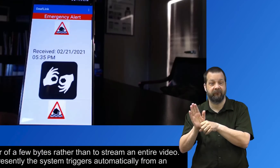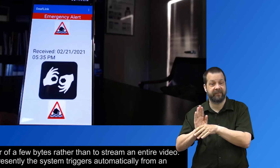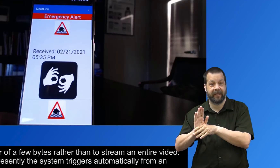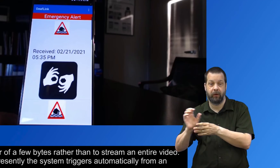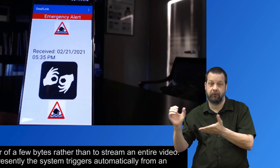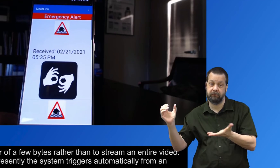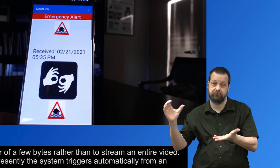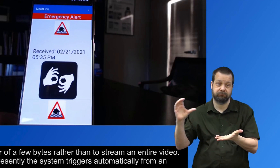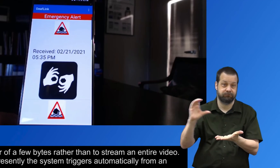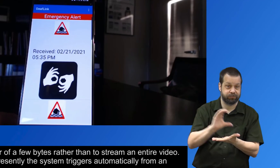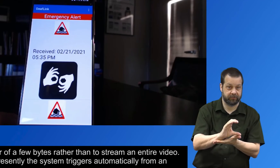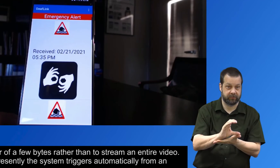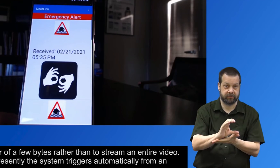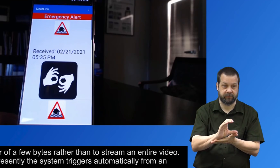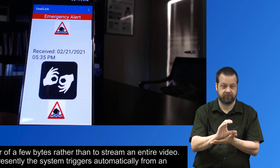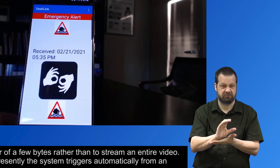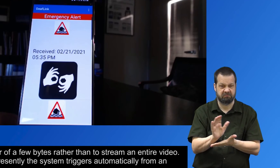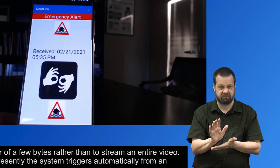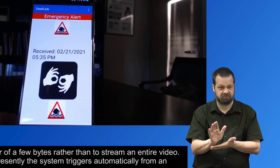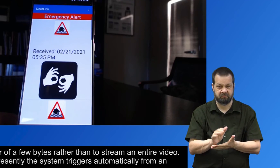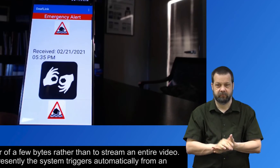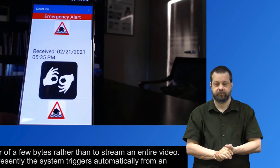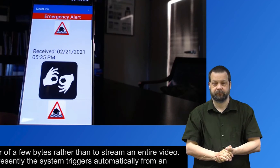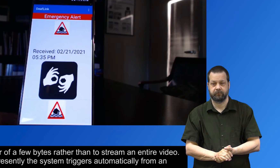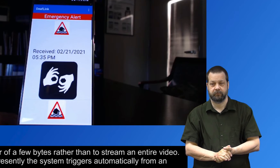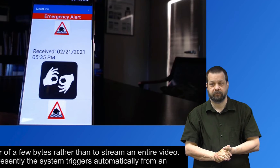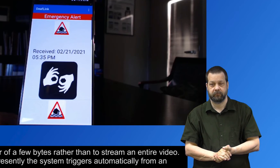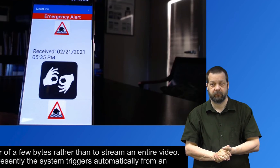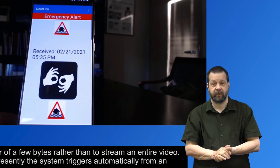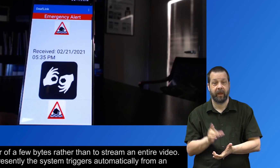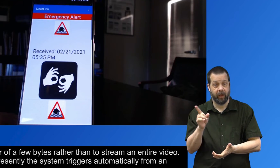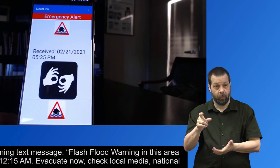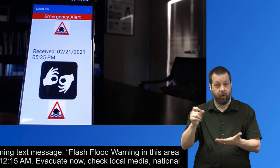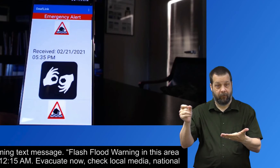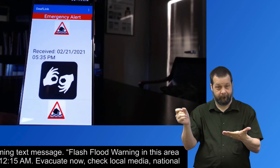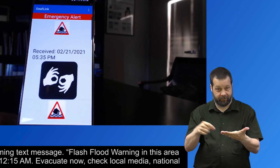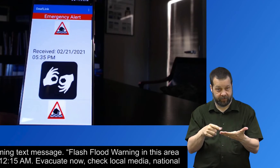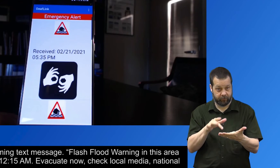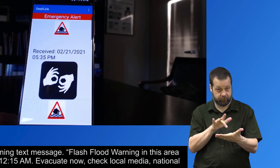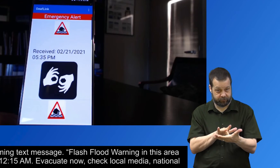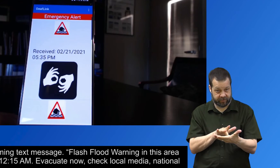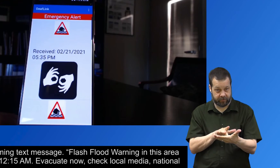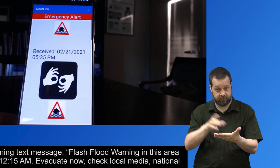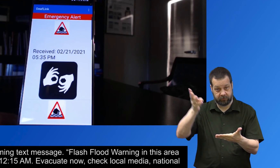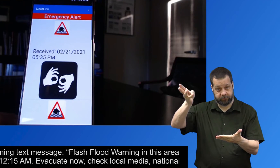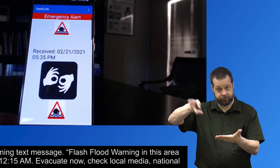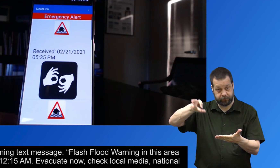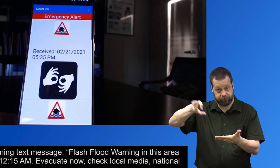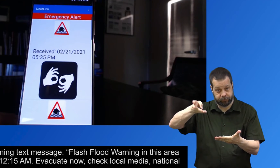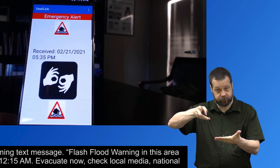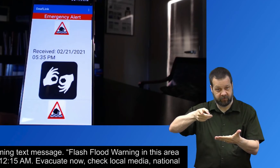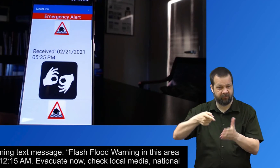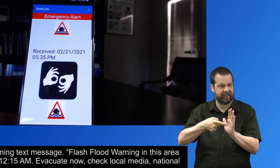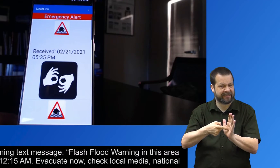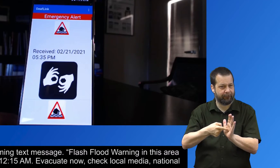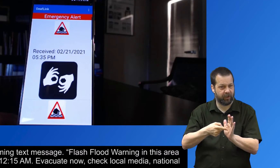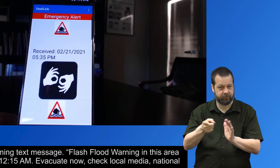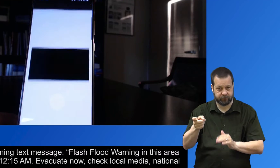video. Presently, the system triggers automatically from an incoming text message.